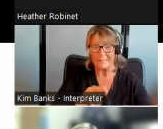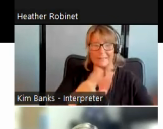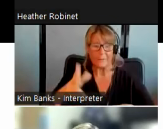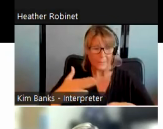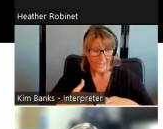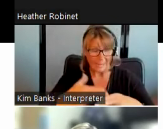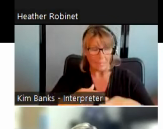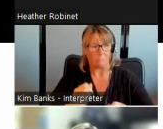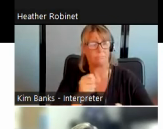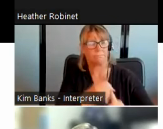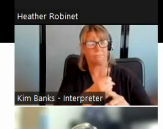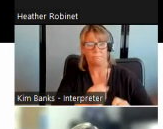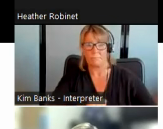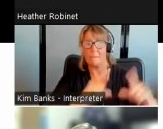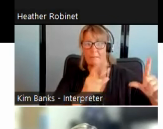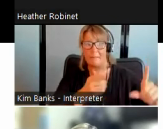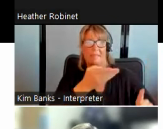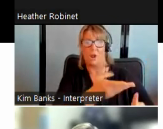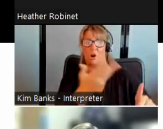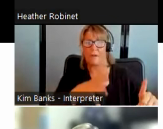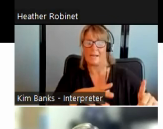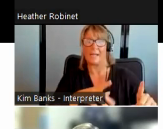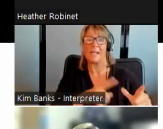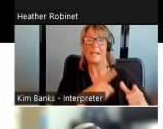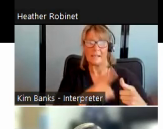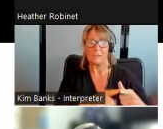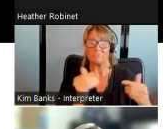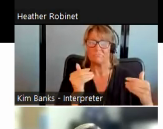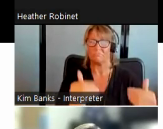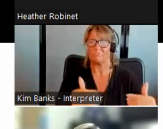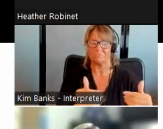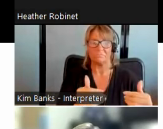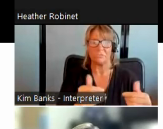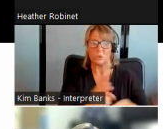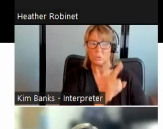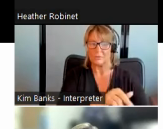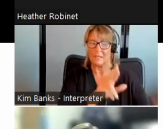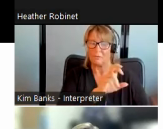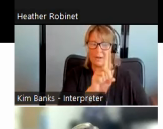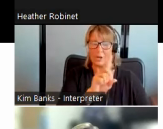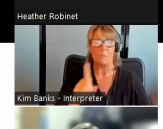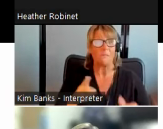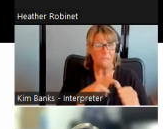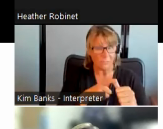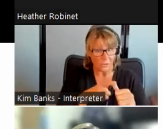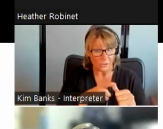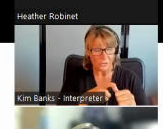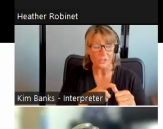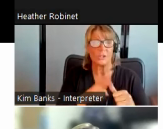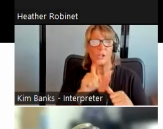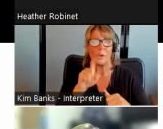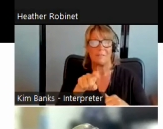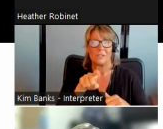record, you can then proceed with that record. But the first thing you need to do